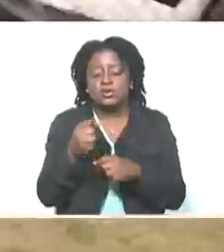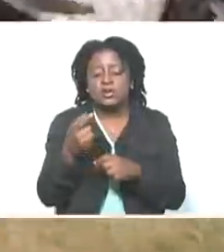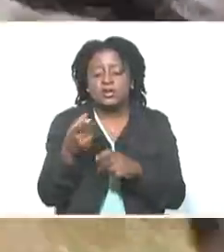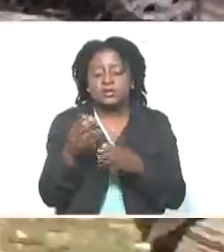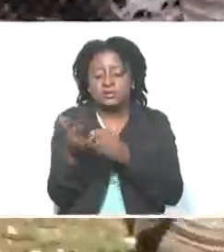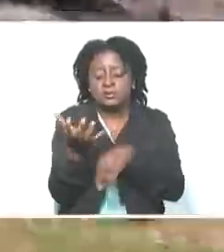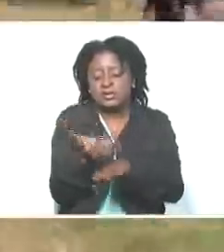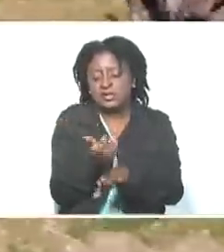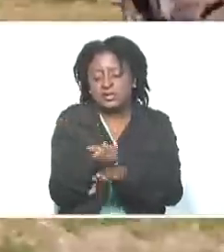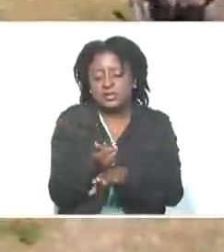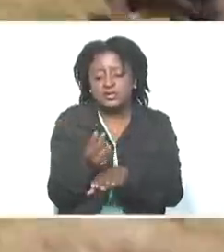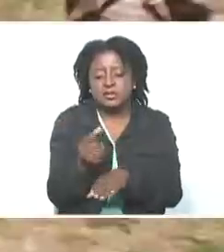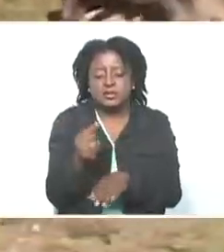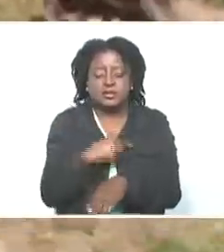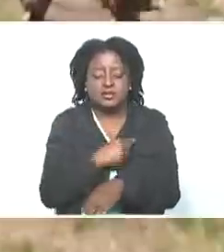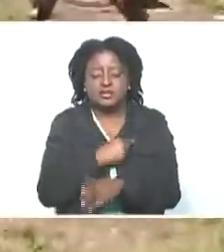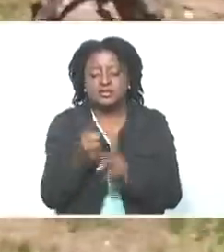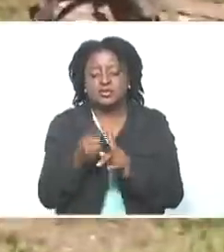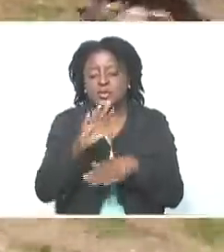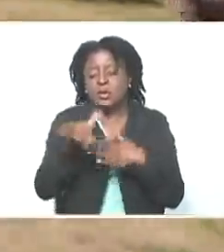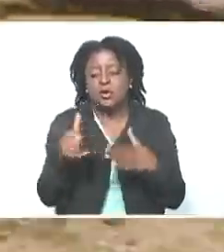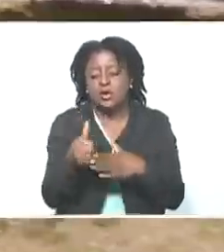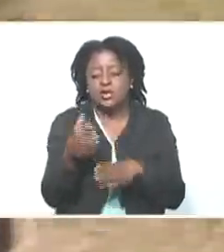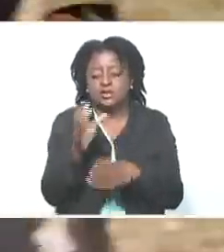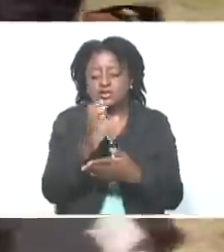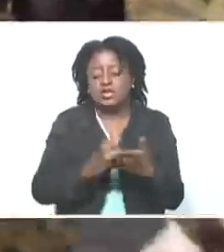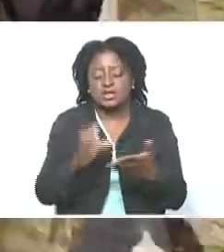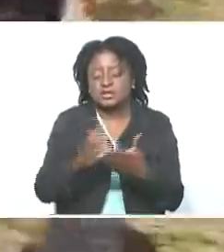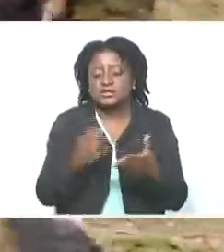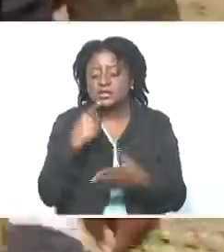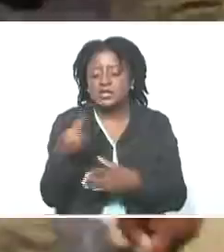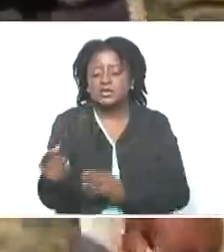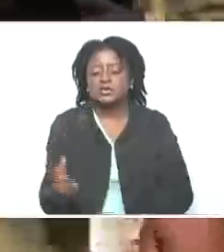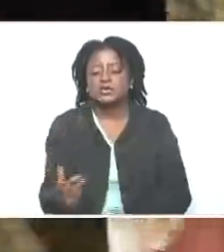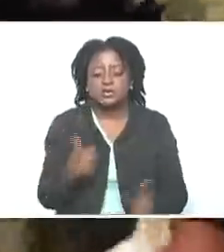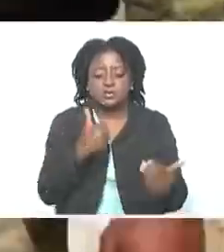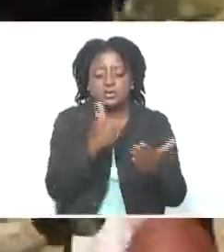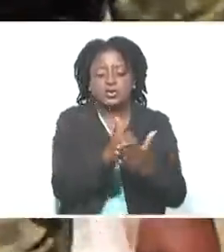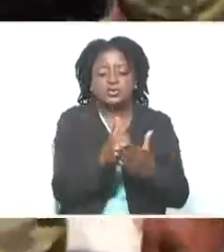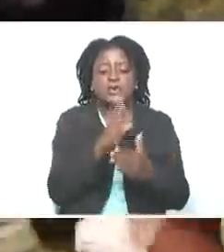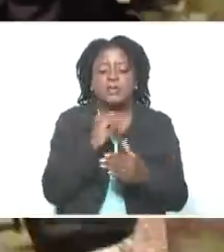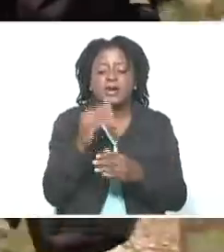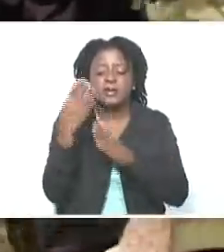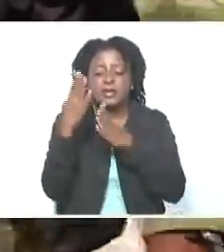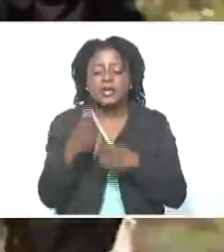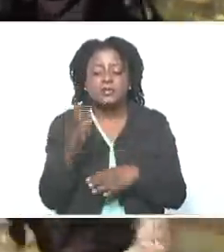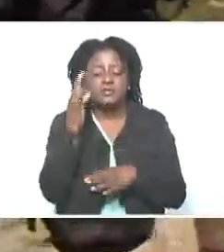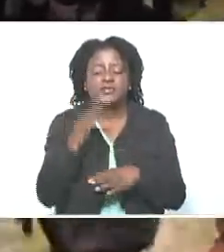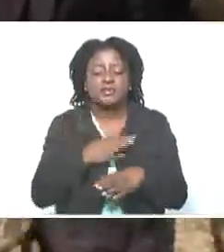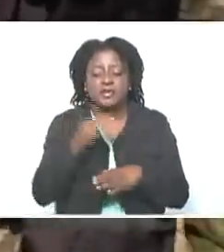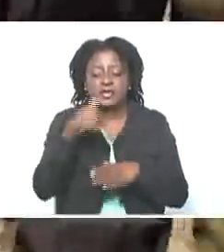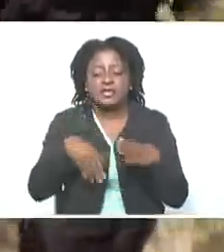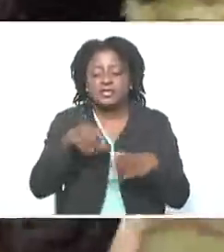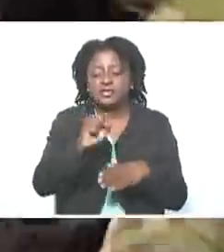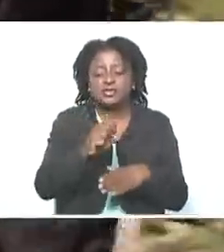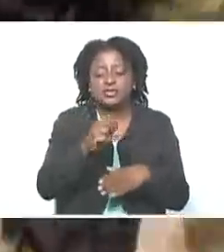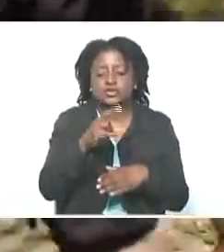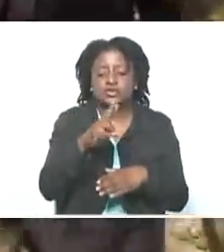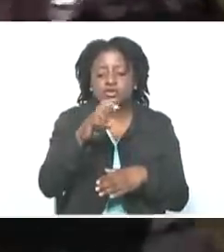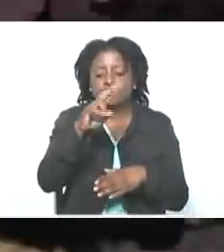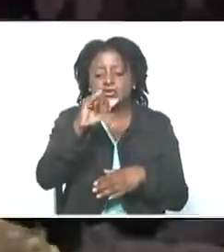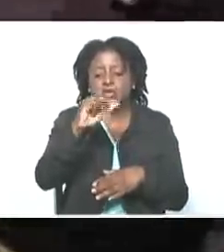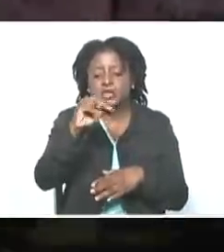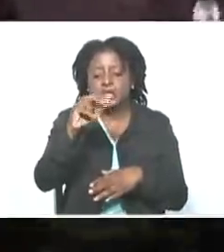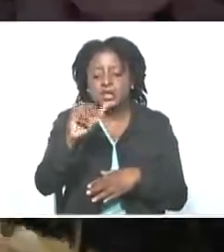Langhorne told police that he was approached by a Bahamian female while in Suriname and asked to swallow the capsules and bring them into the